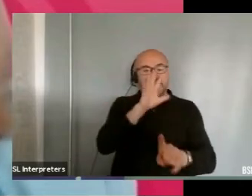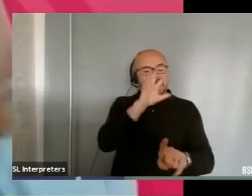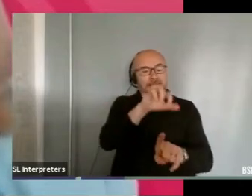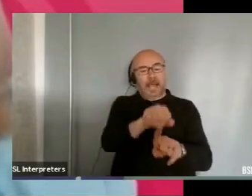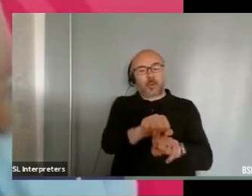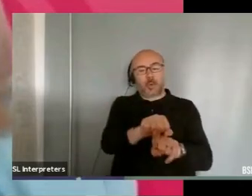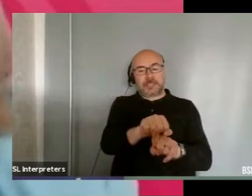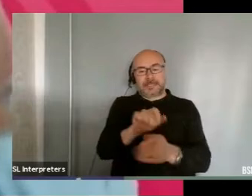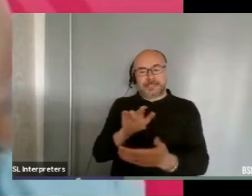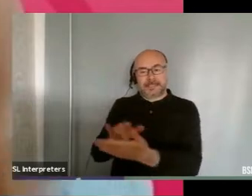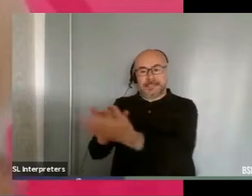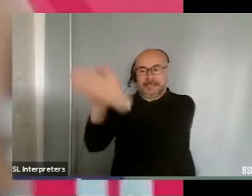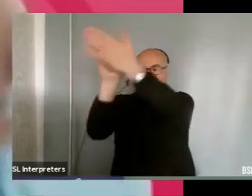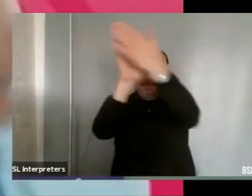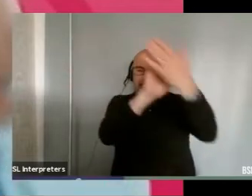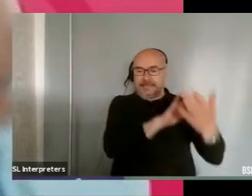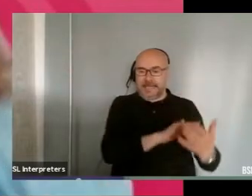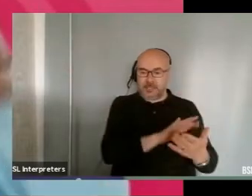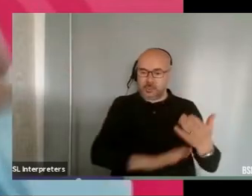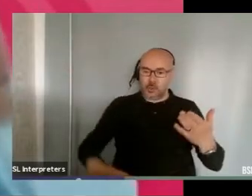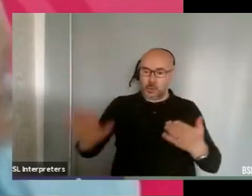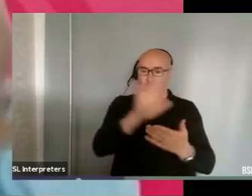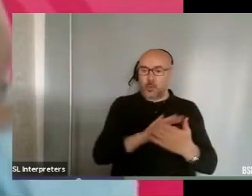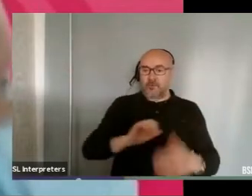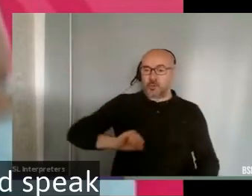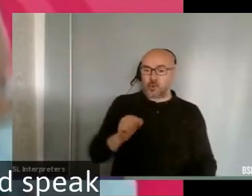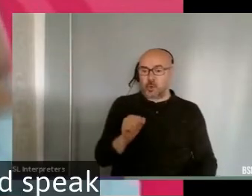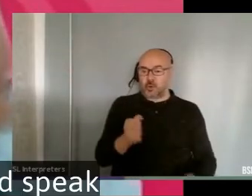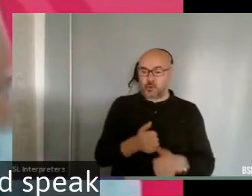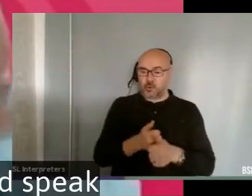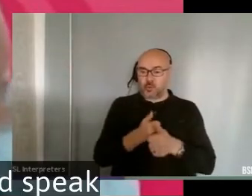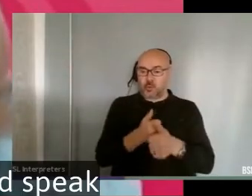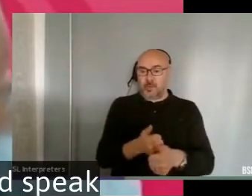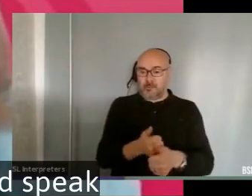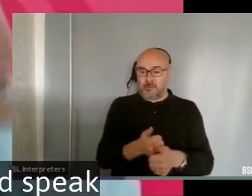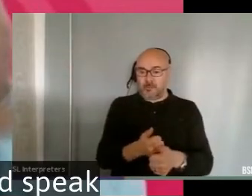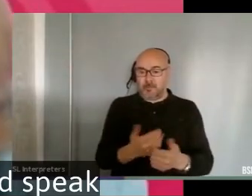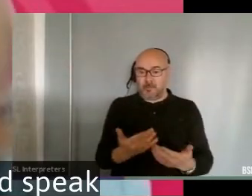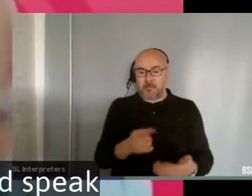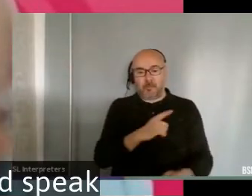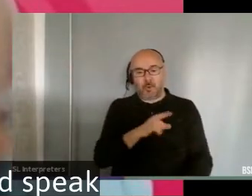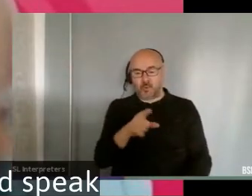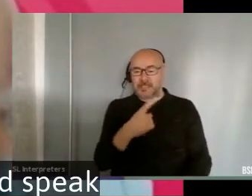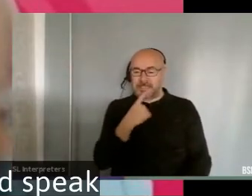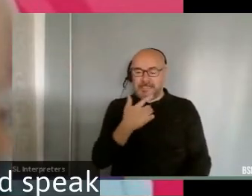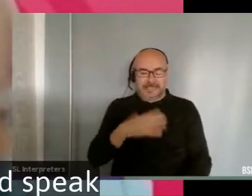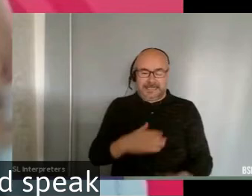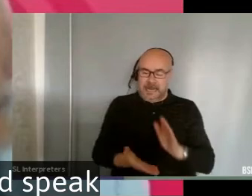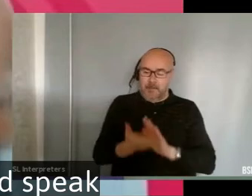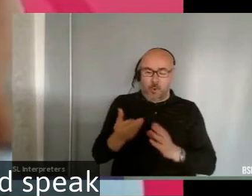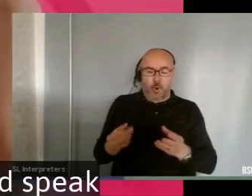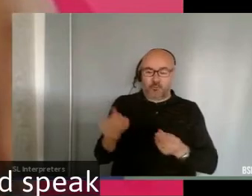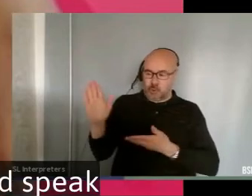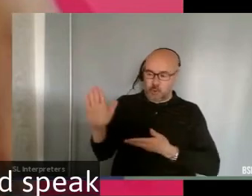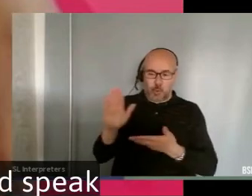we have to continue to work to sort of challenge and raise awareness? Because you did speak about the importance of more